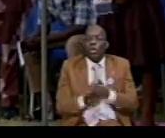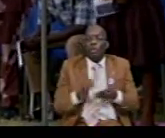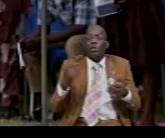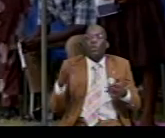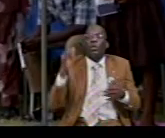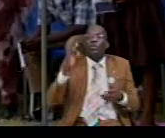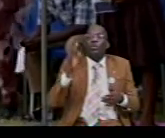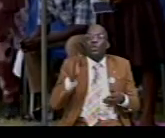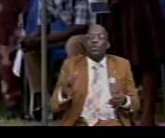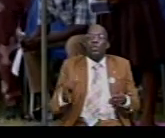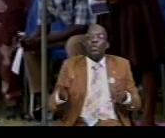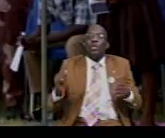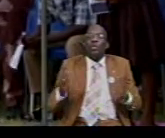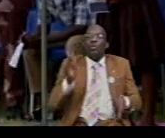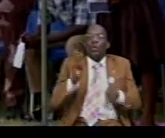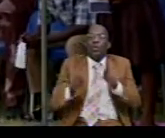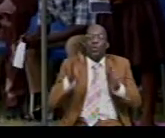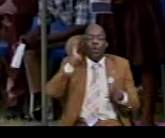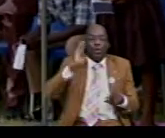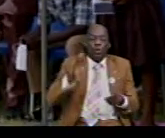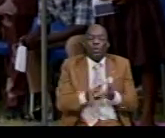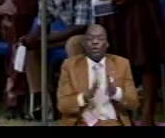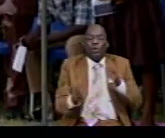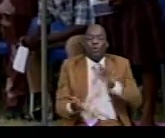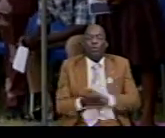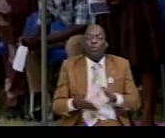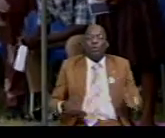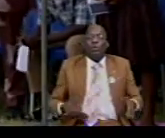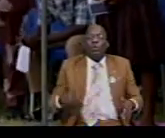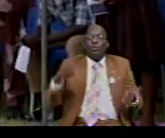for him that God will give him a divine strength.